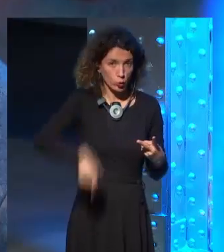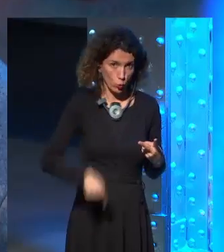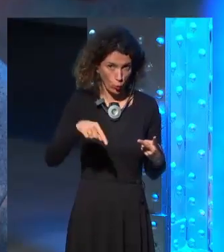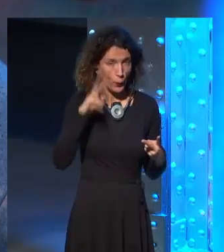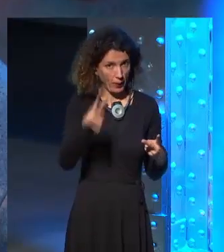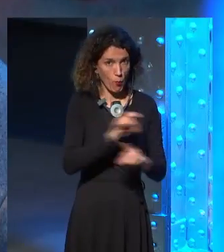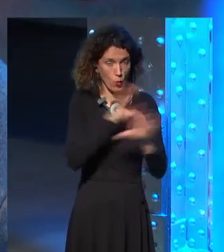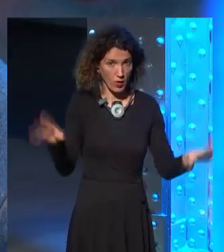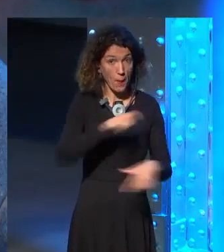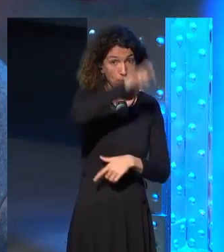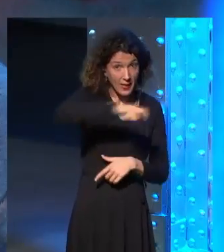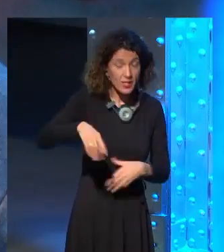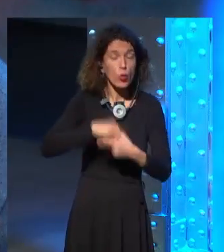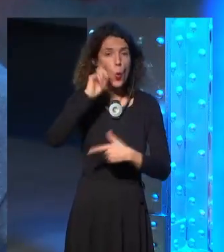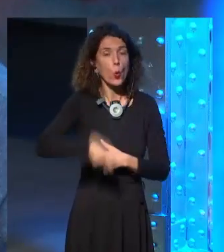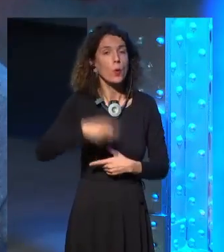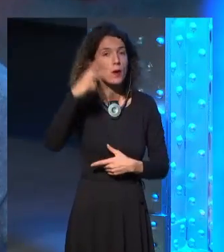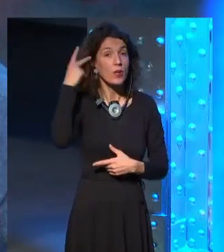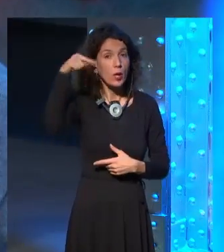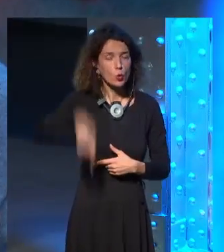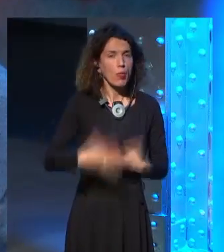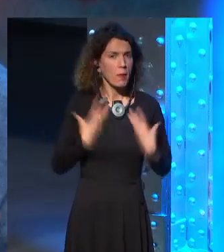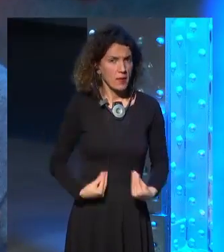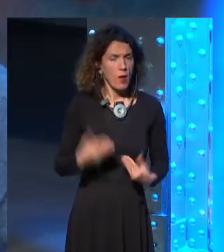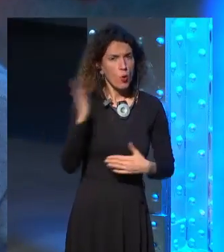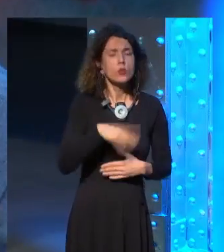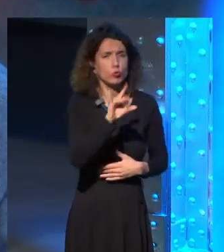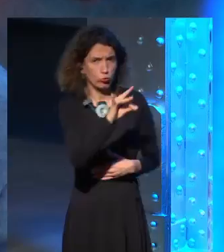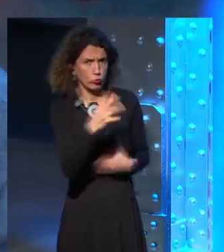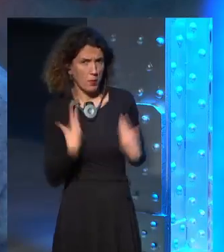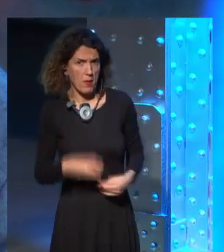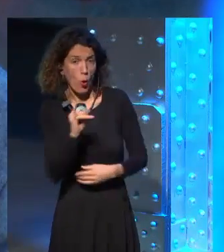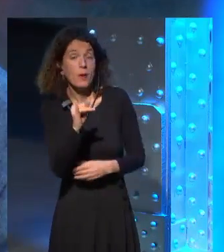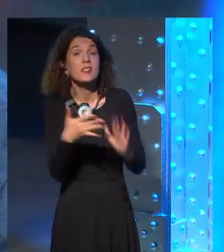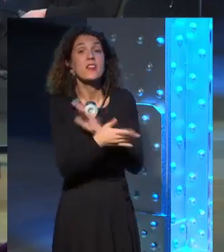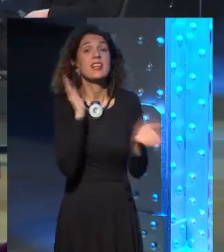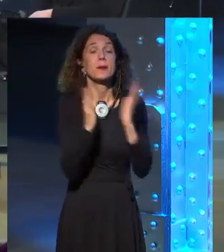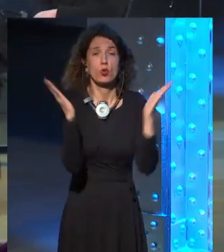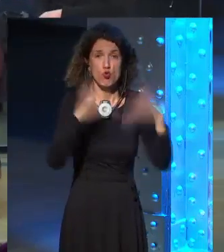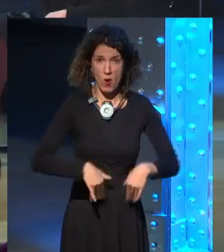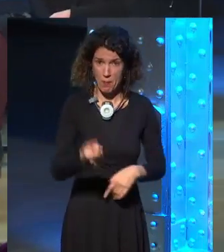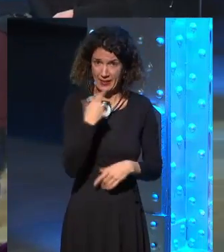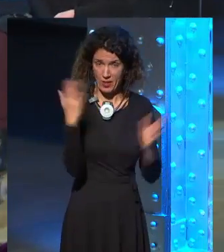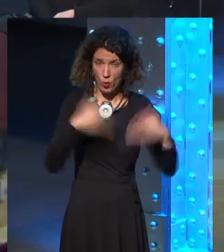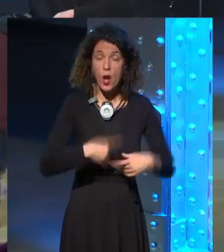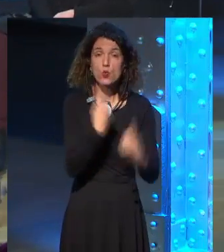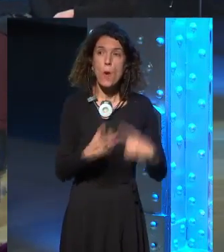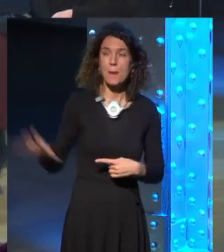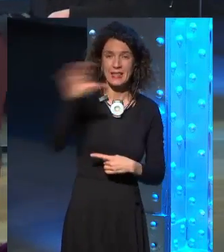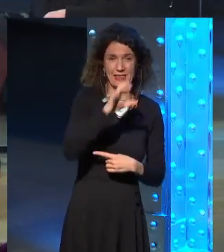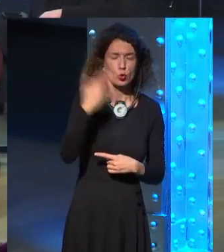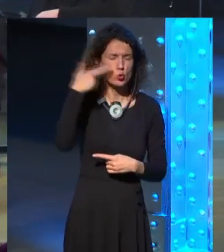in Hungary and South Korea not depressed? Yes, they are. They're just not getting treatment. Those countries are having some of the highest suicide rates in the